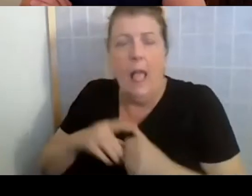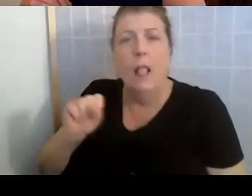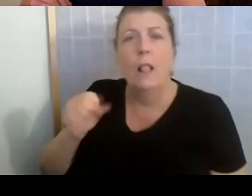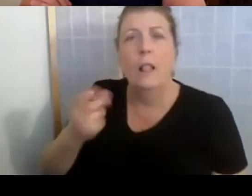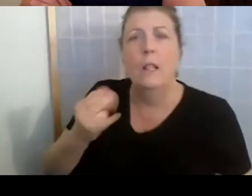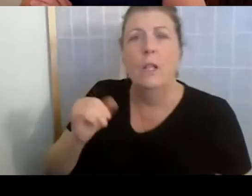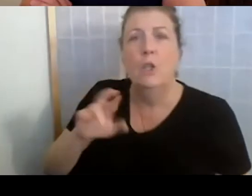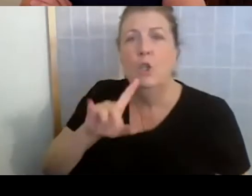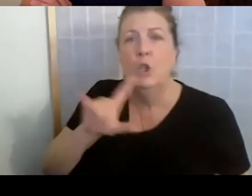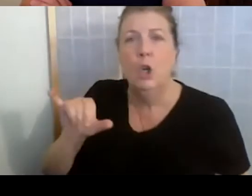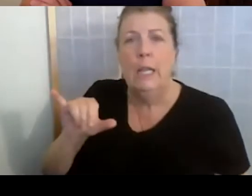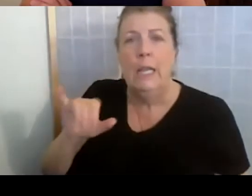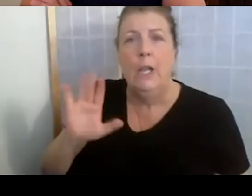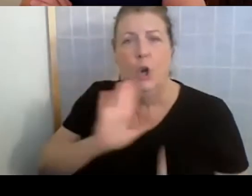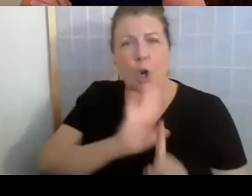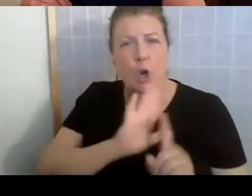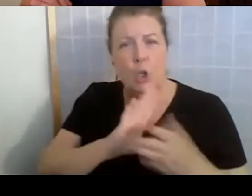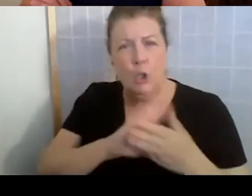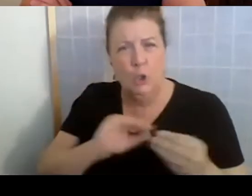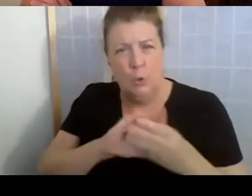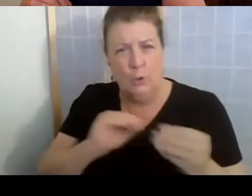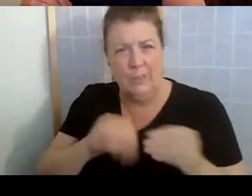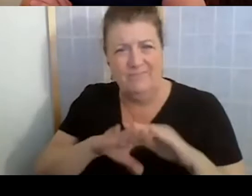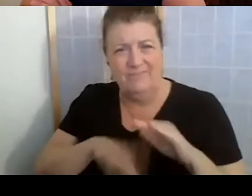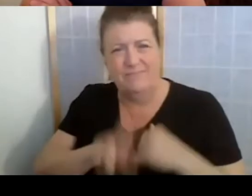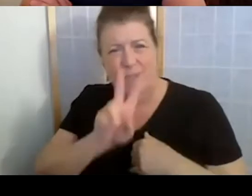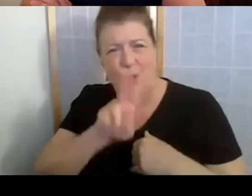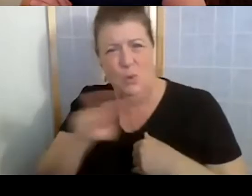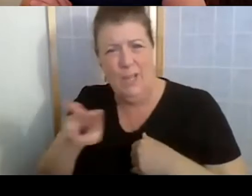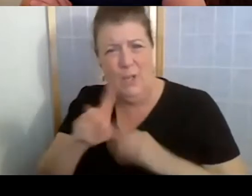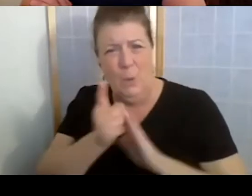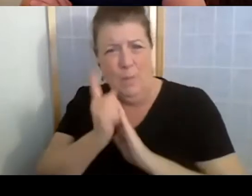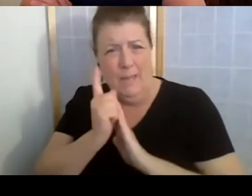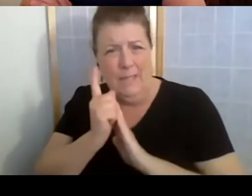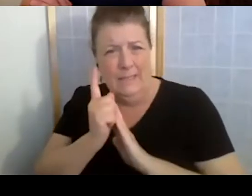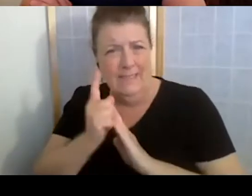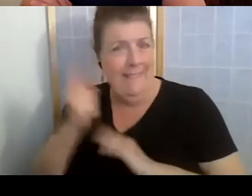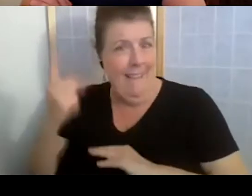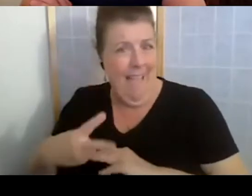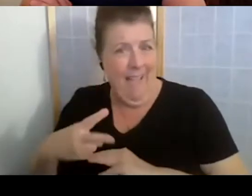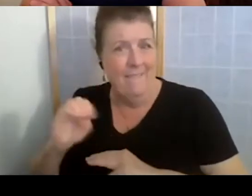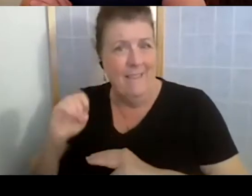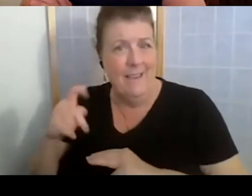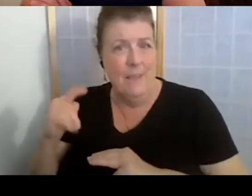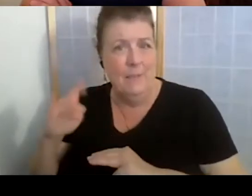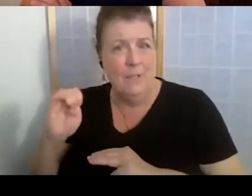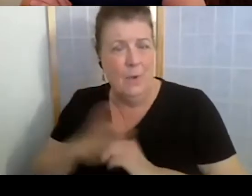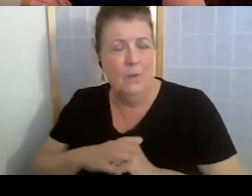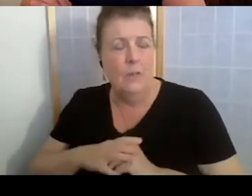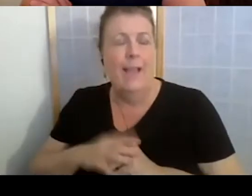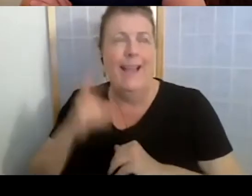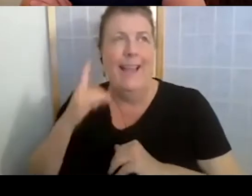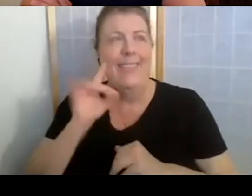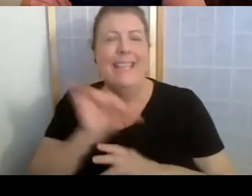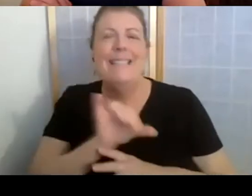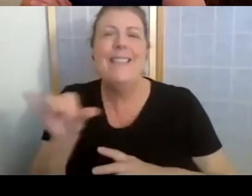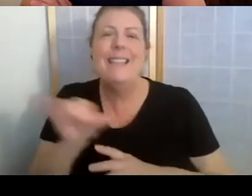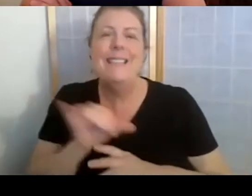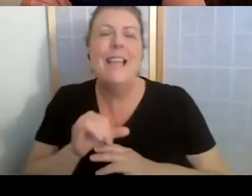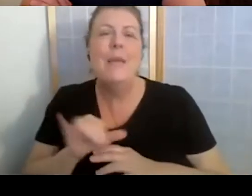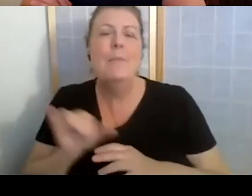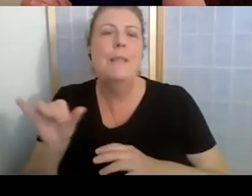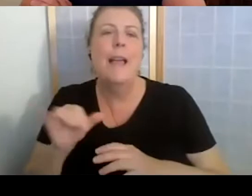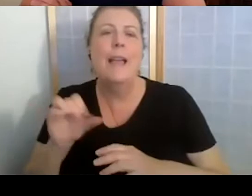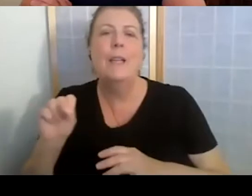half an episode. But I do think that what, you know, I think it's the same as what Susannah just said, sort of